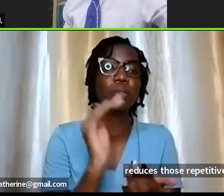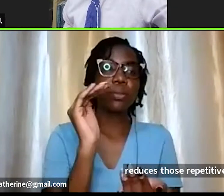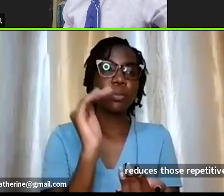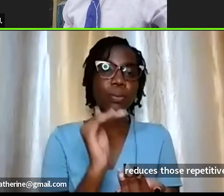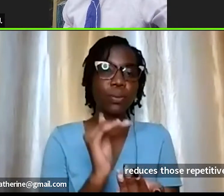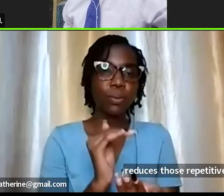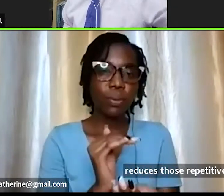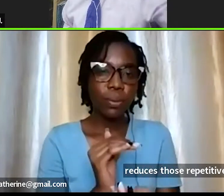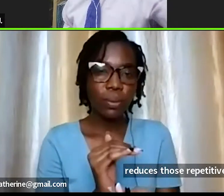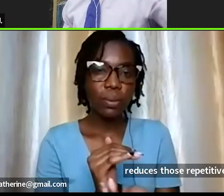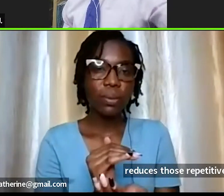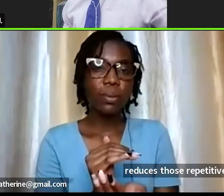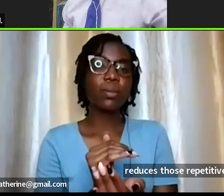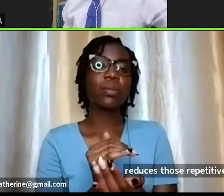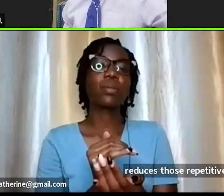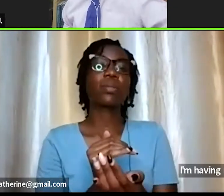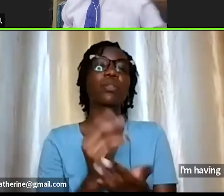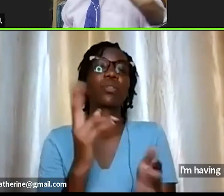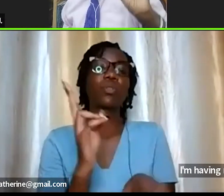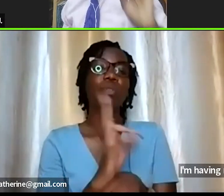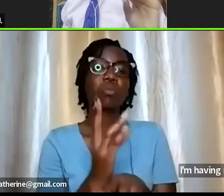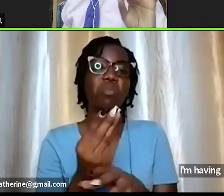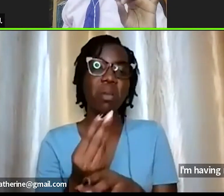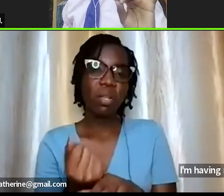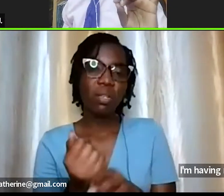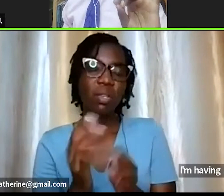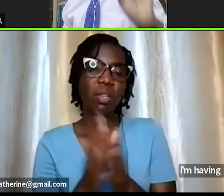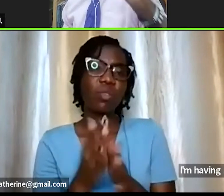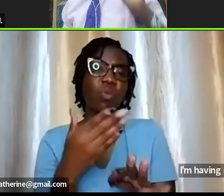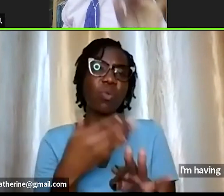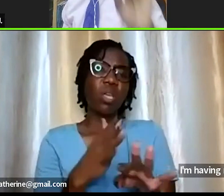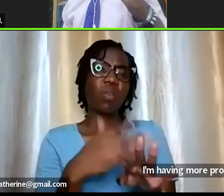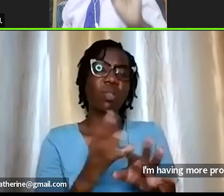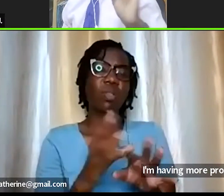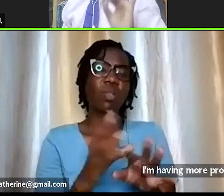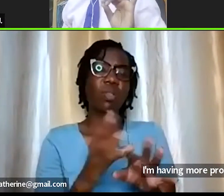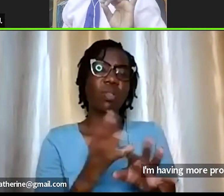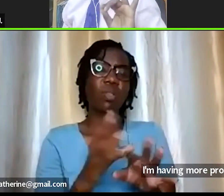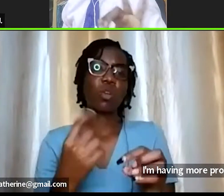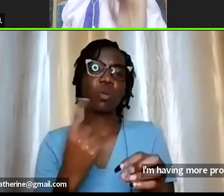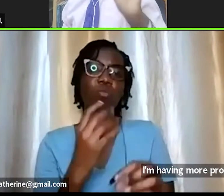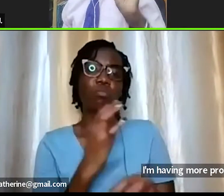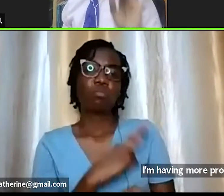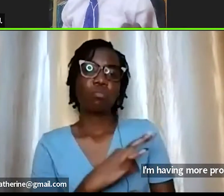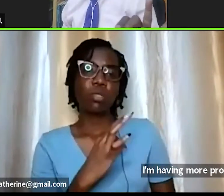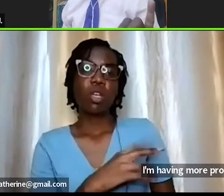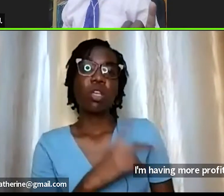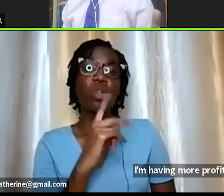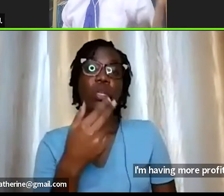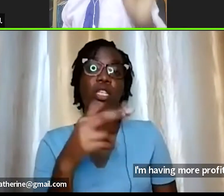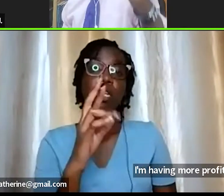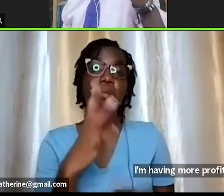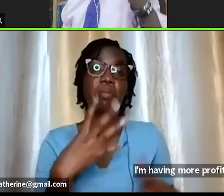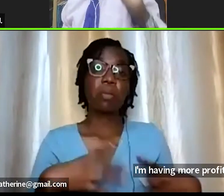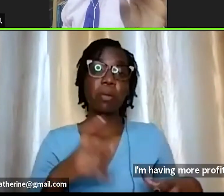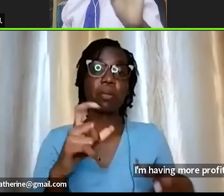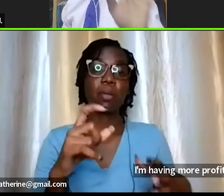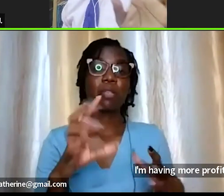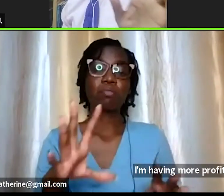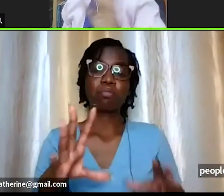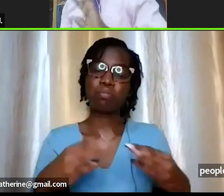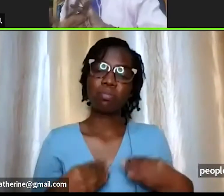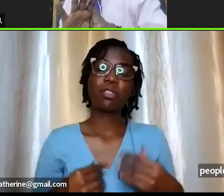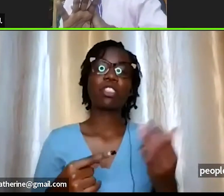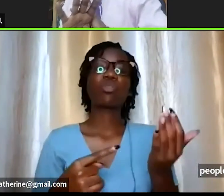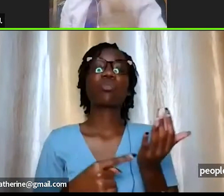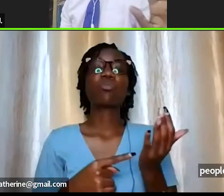having more profit, I'm having more wastage. HR people should embrace technology. They